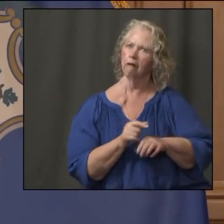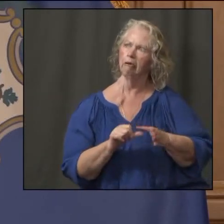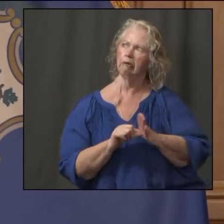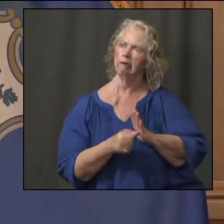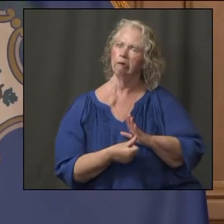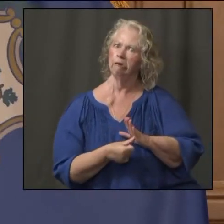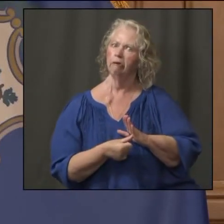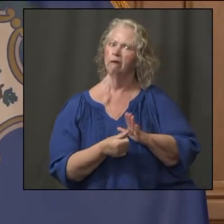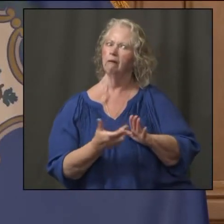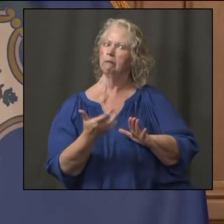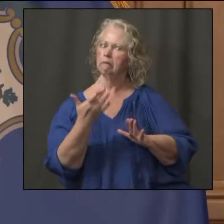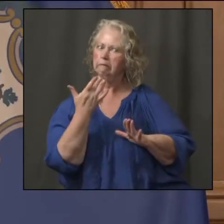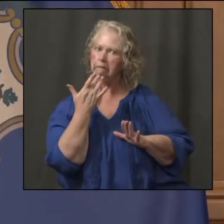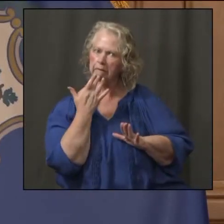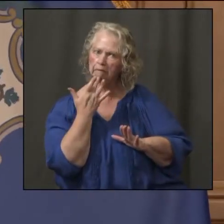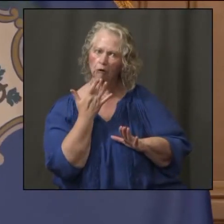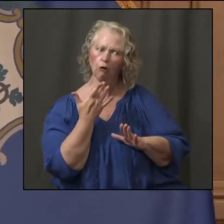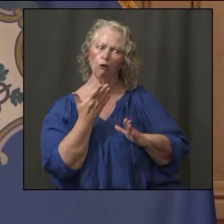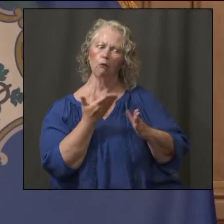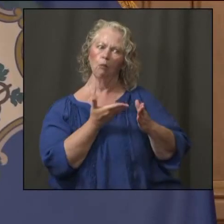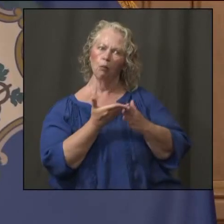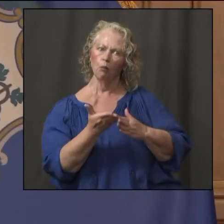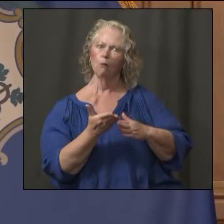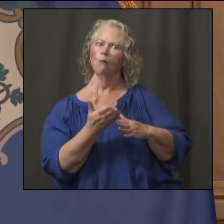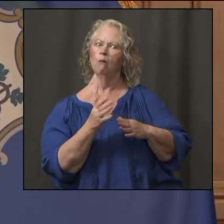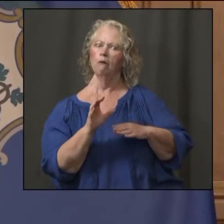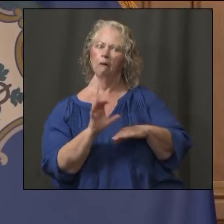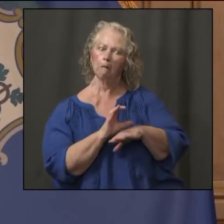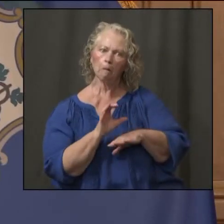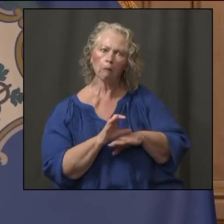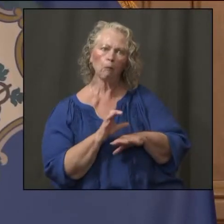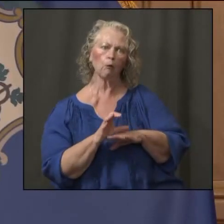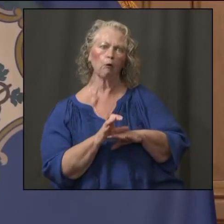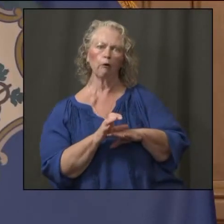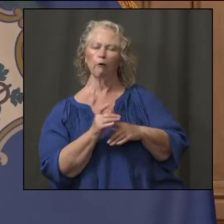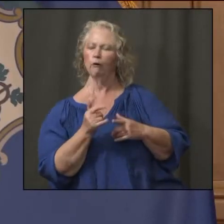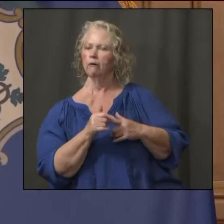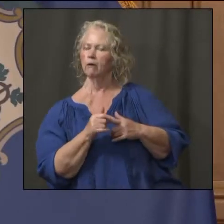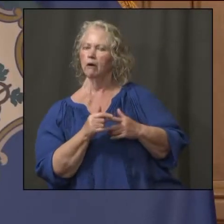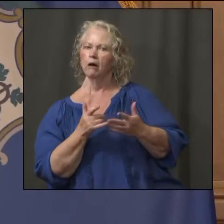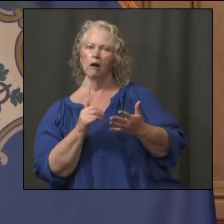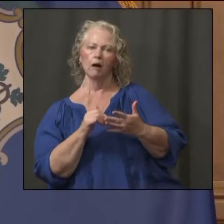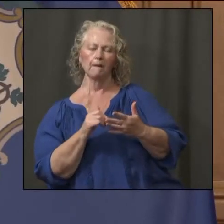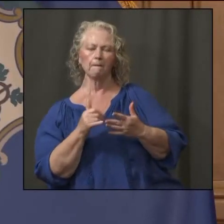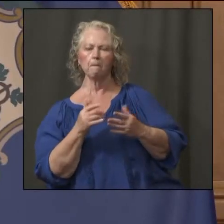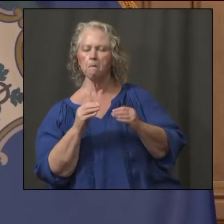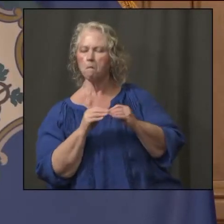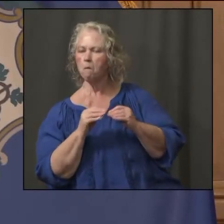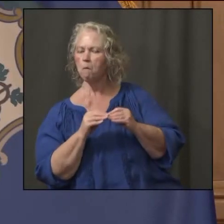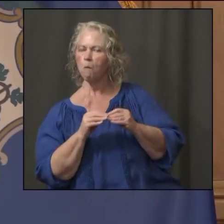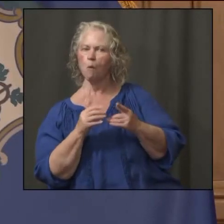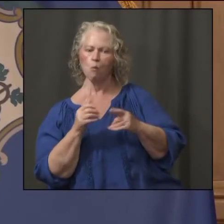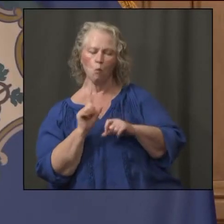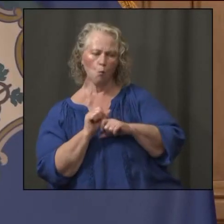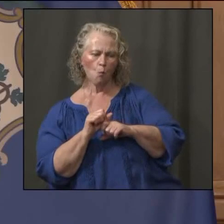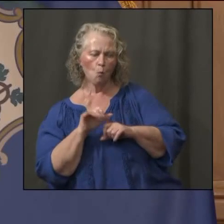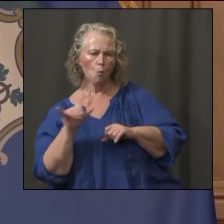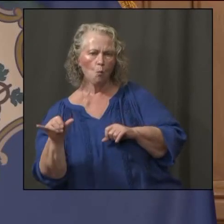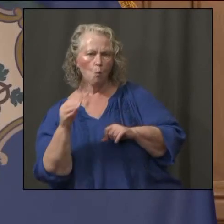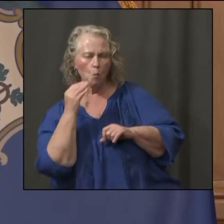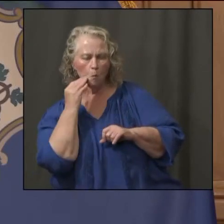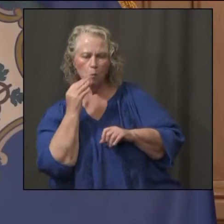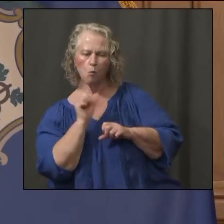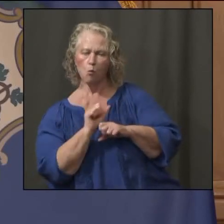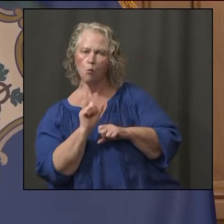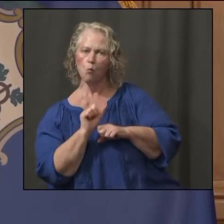roles, and 180 Skills focusing on manufacturing jobs. The state also partnering with Indeed to host a virtual job